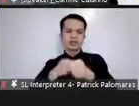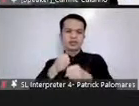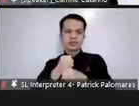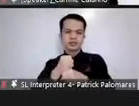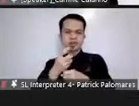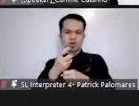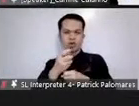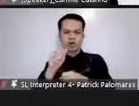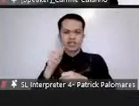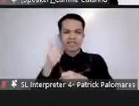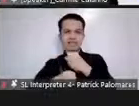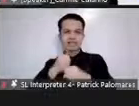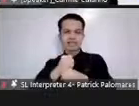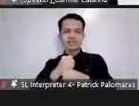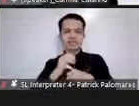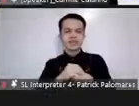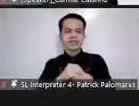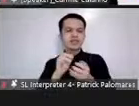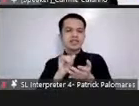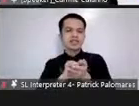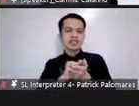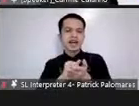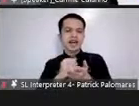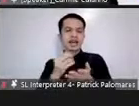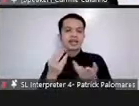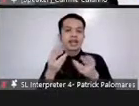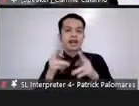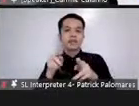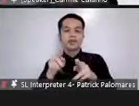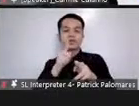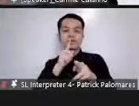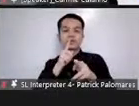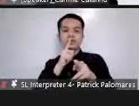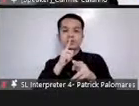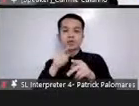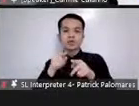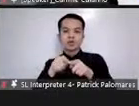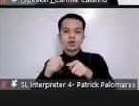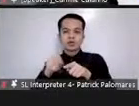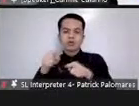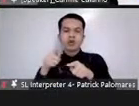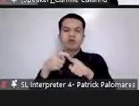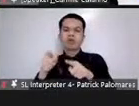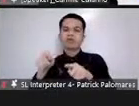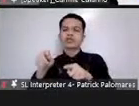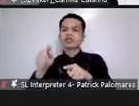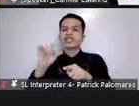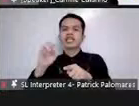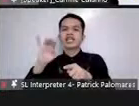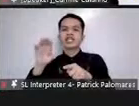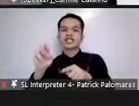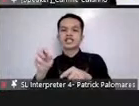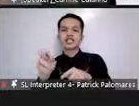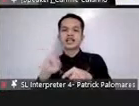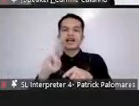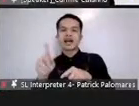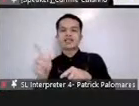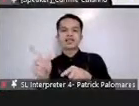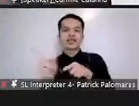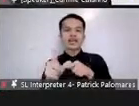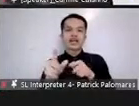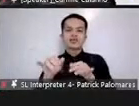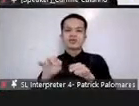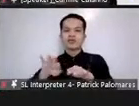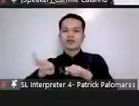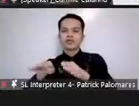given decade. And this, is this of course, is gouging out terraces on the right side and left side as it goes from edge to